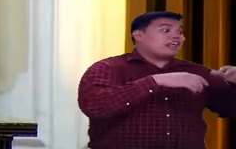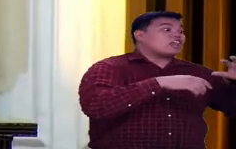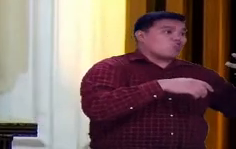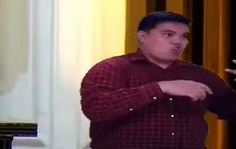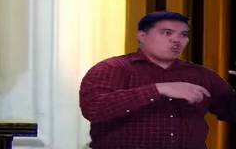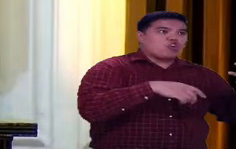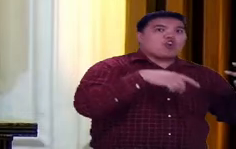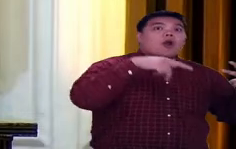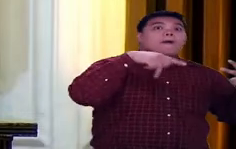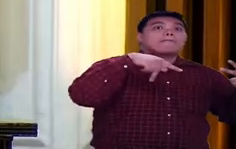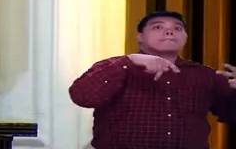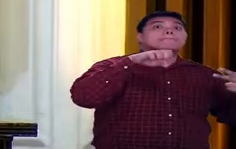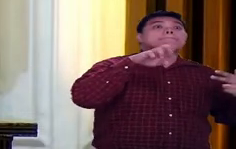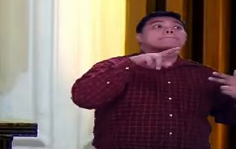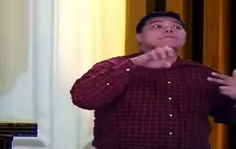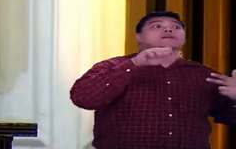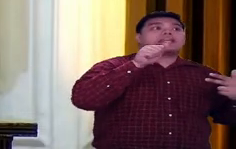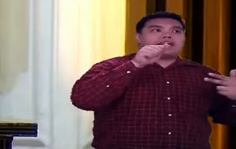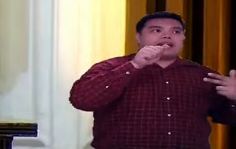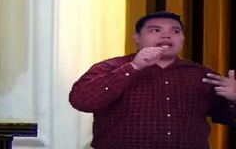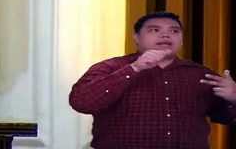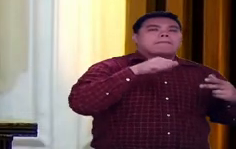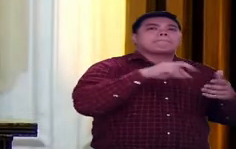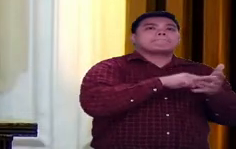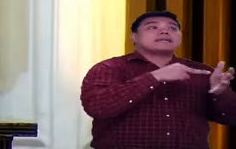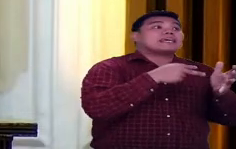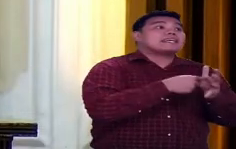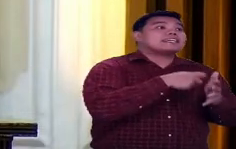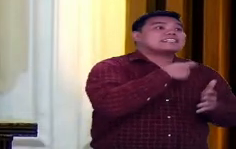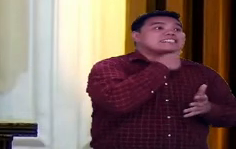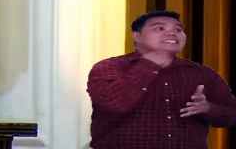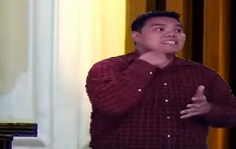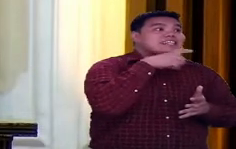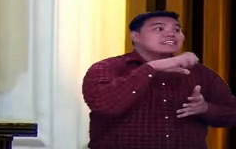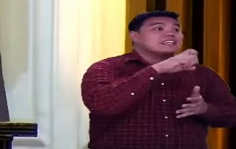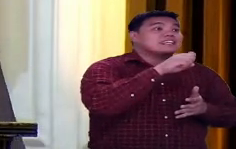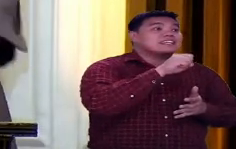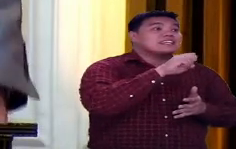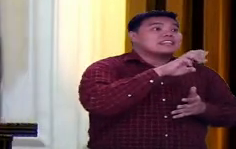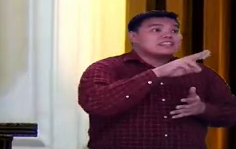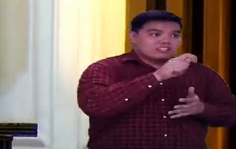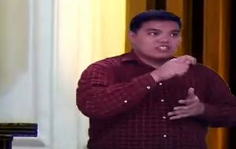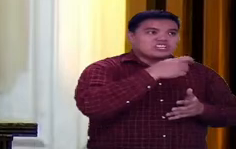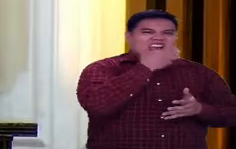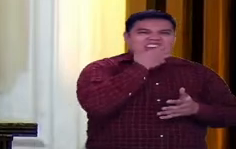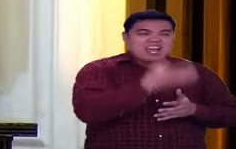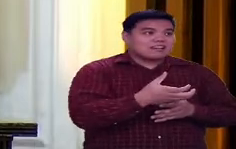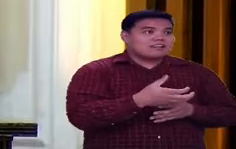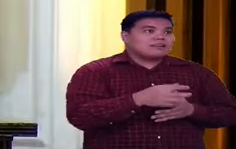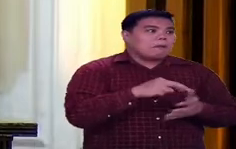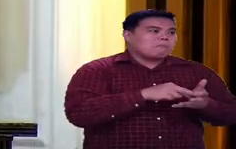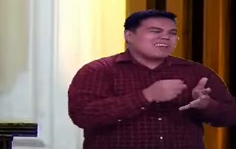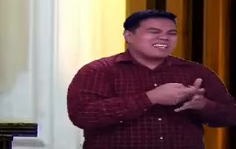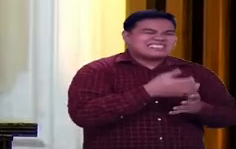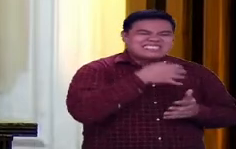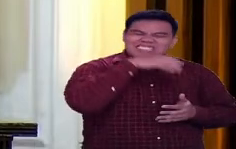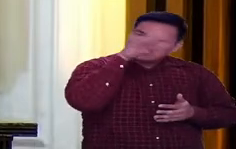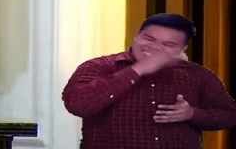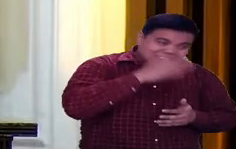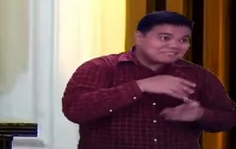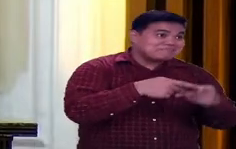it's considered an out-of-the-way place. To go there, you had to go out of the way from wherever you were